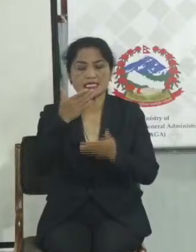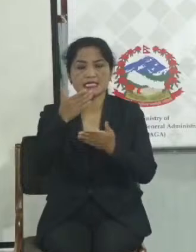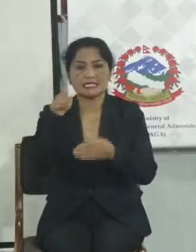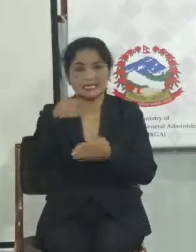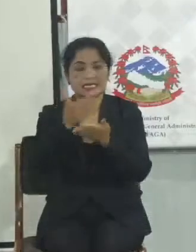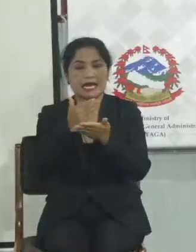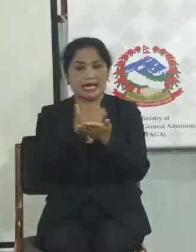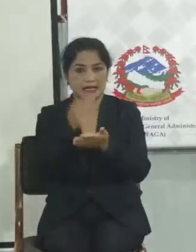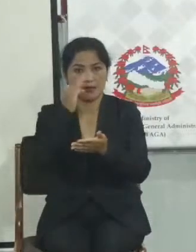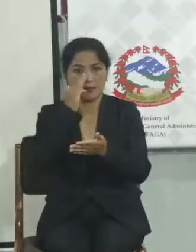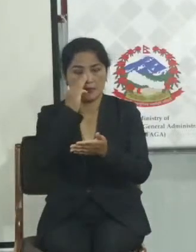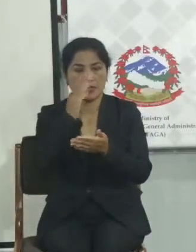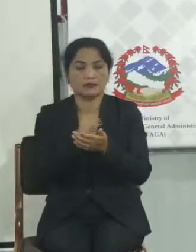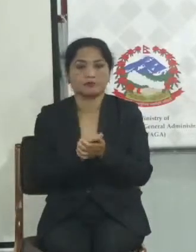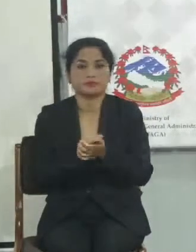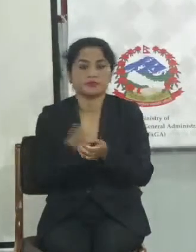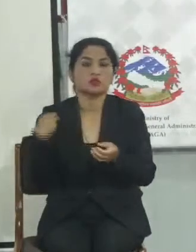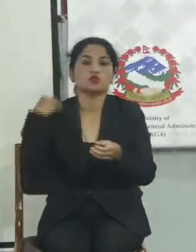moderator,